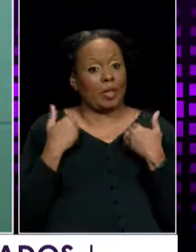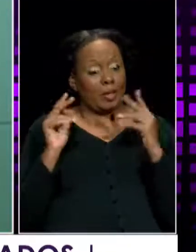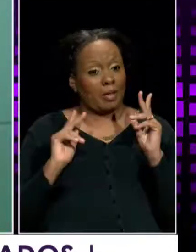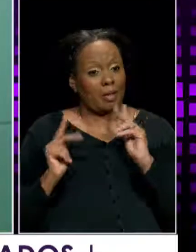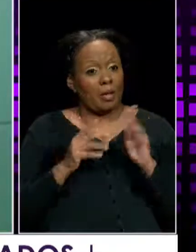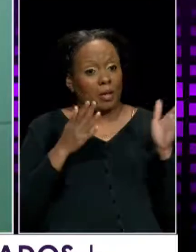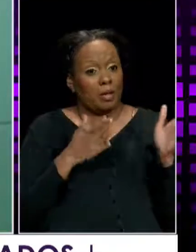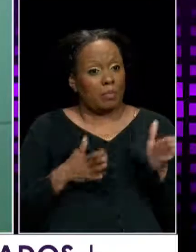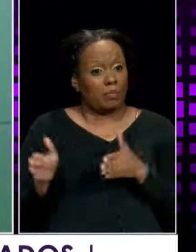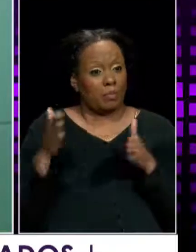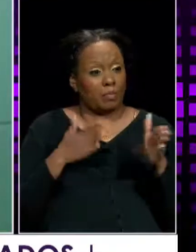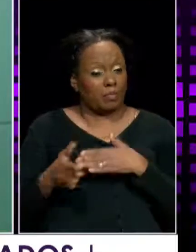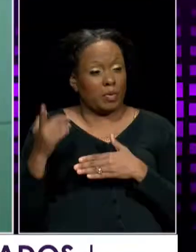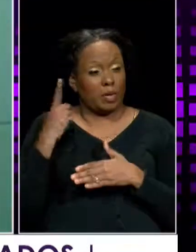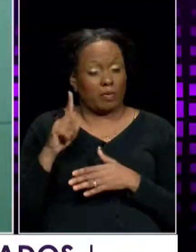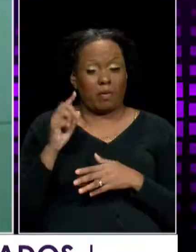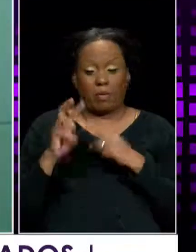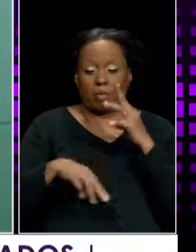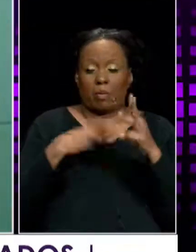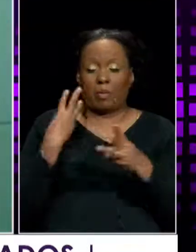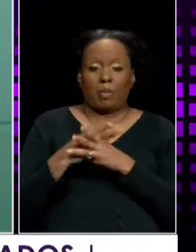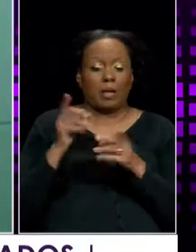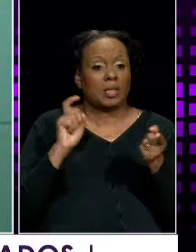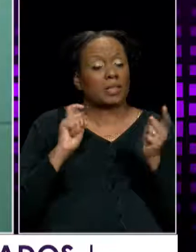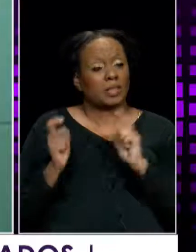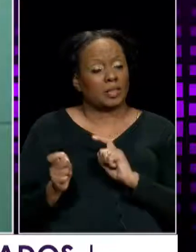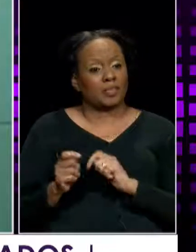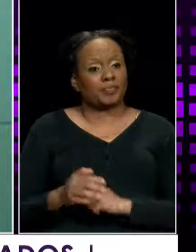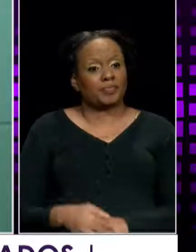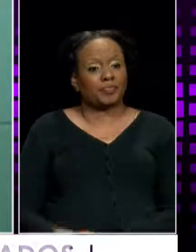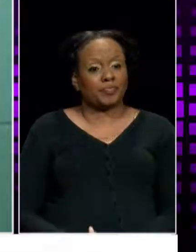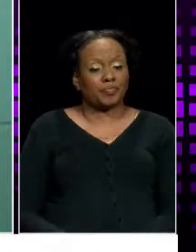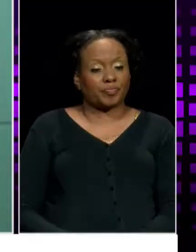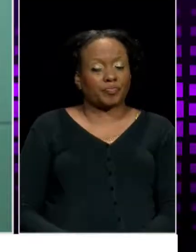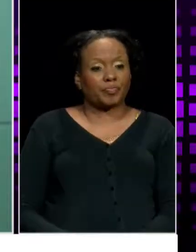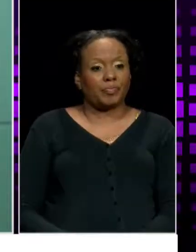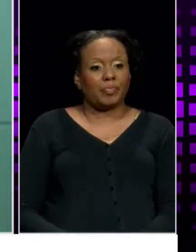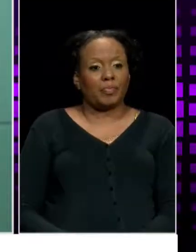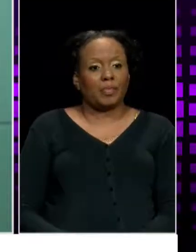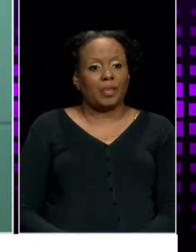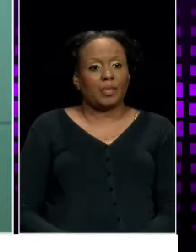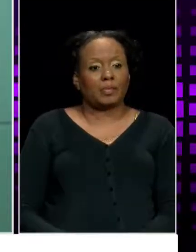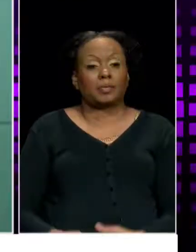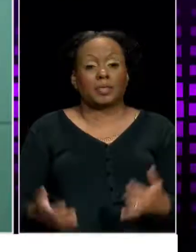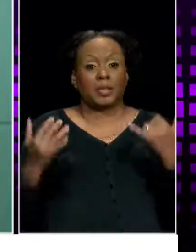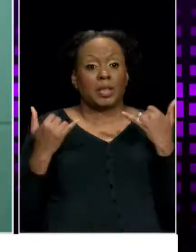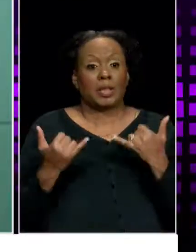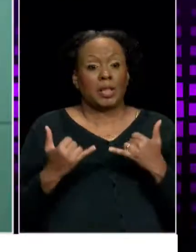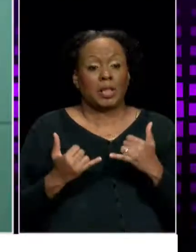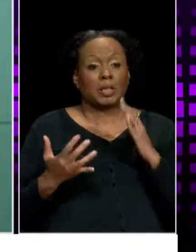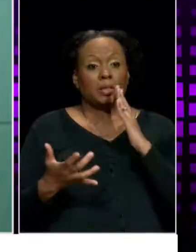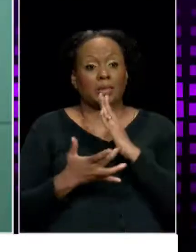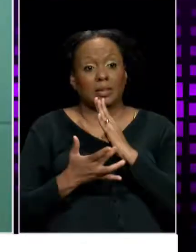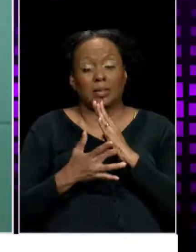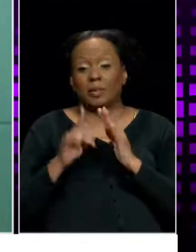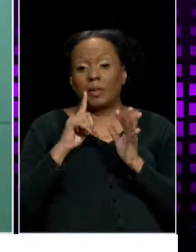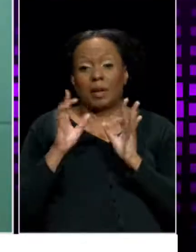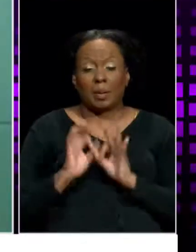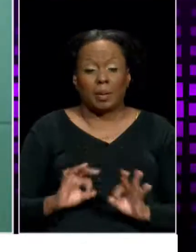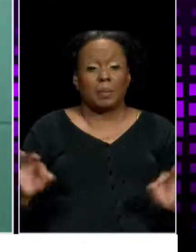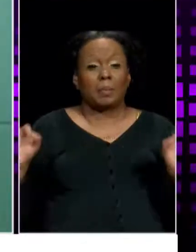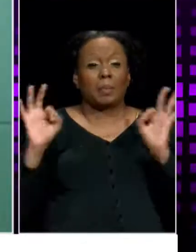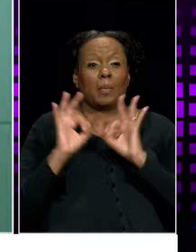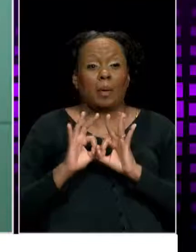prepare them for this changing global world. And we know right now, in this technological age, technology is very important in the